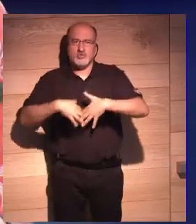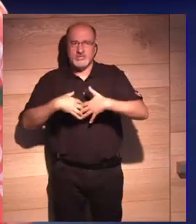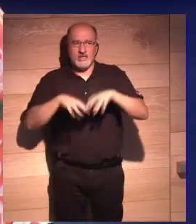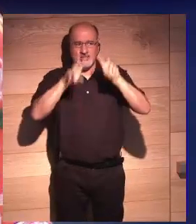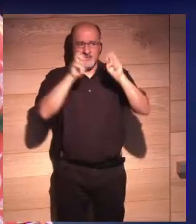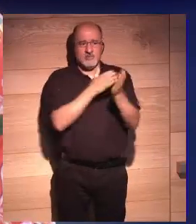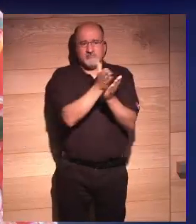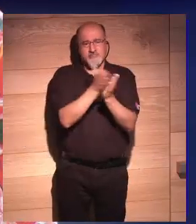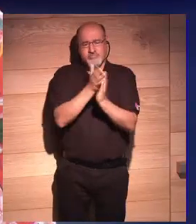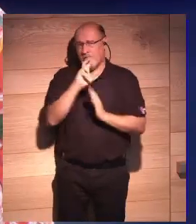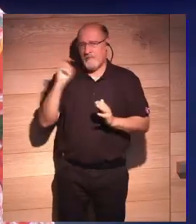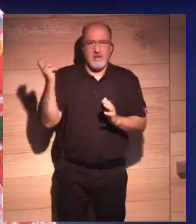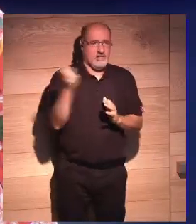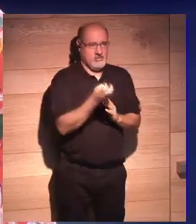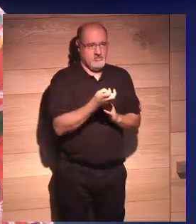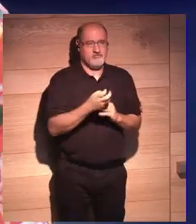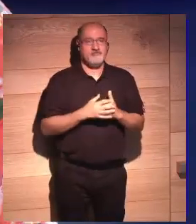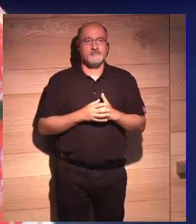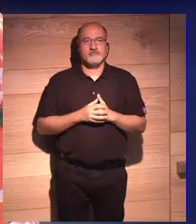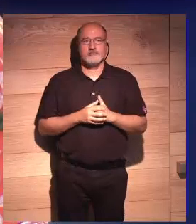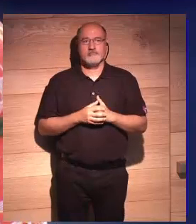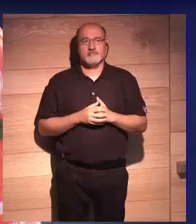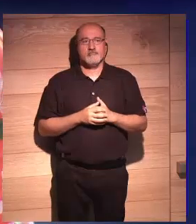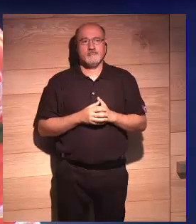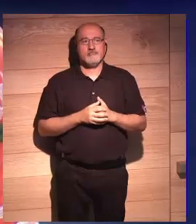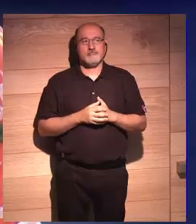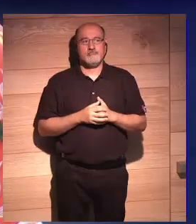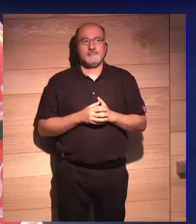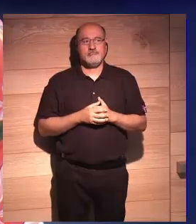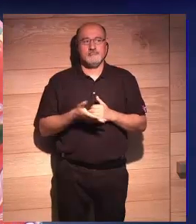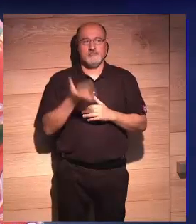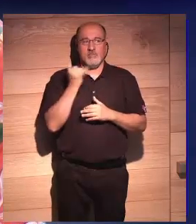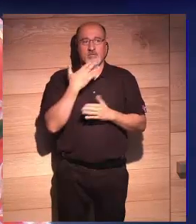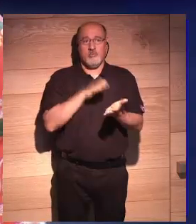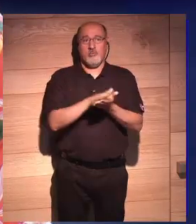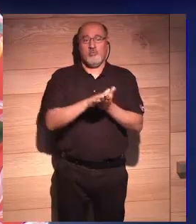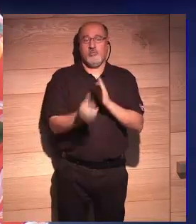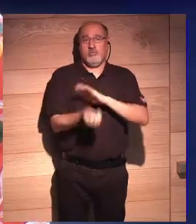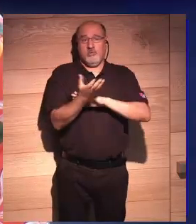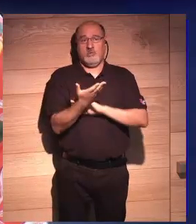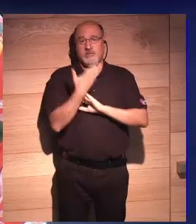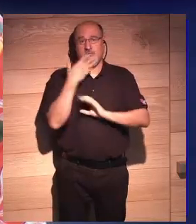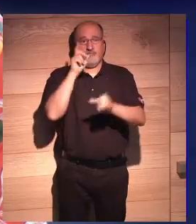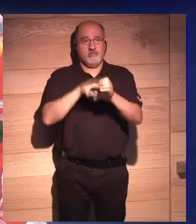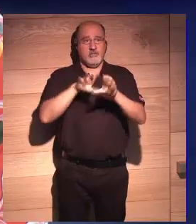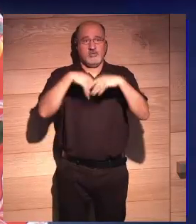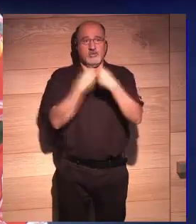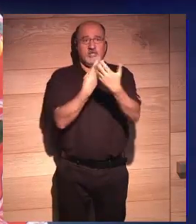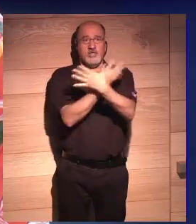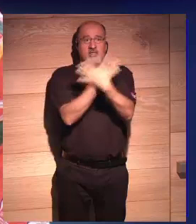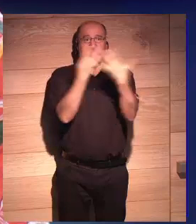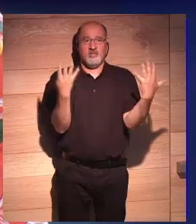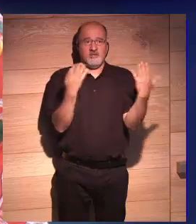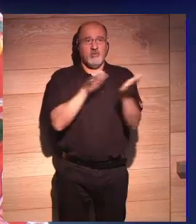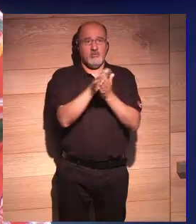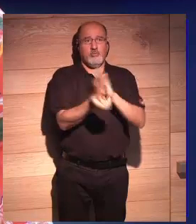things for different industries. Well, it's quite different, quite varied. We have published, in my case,